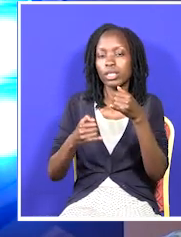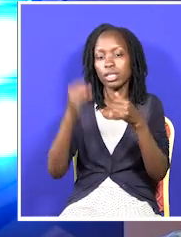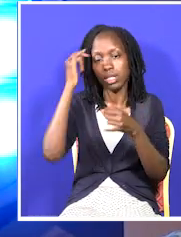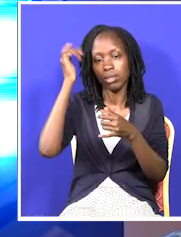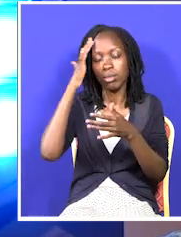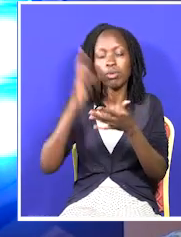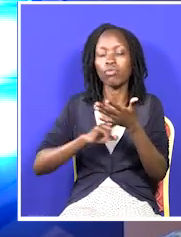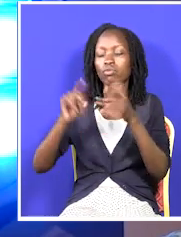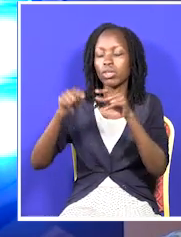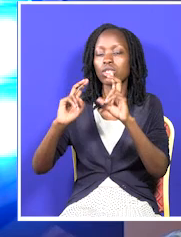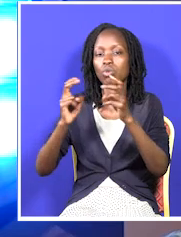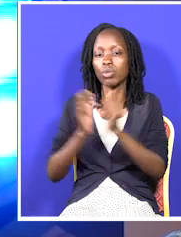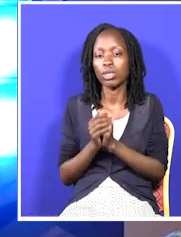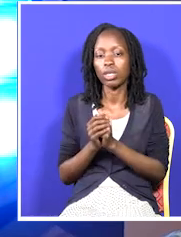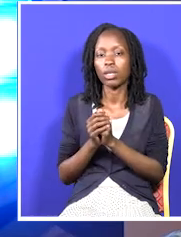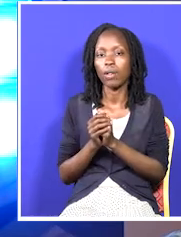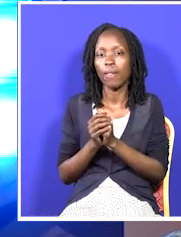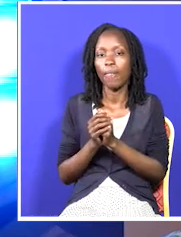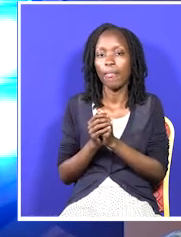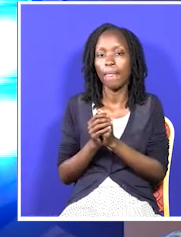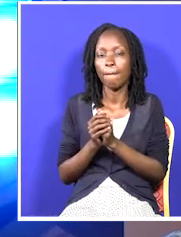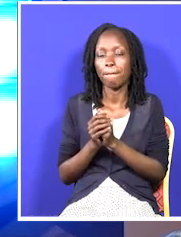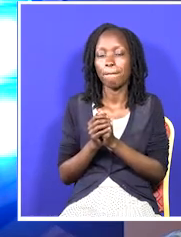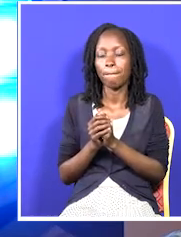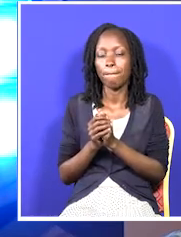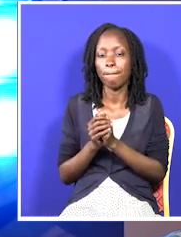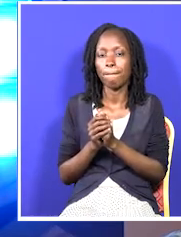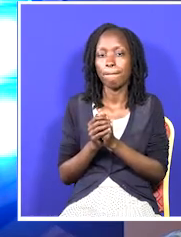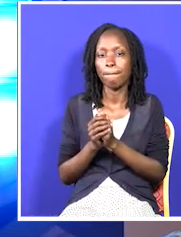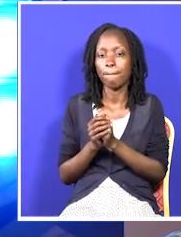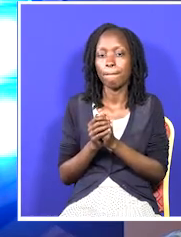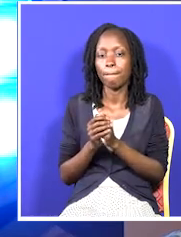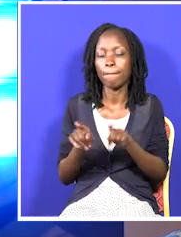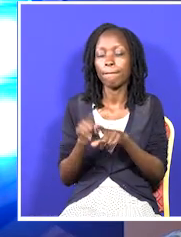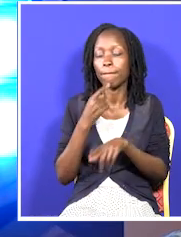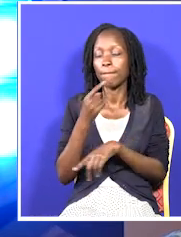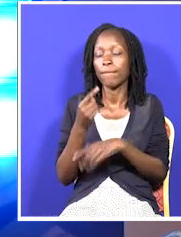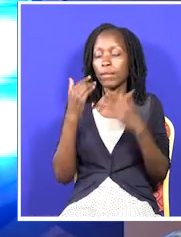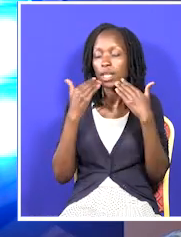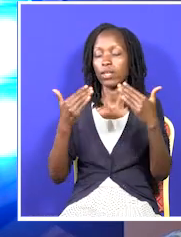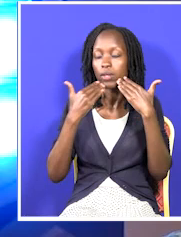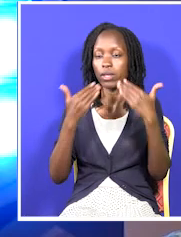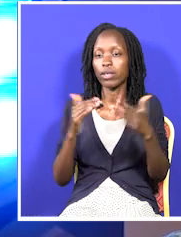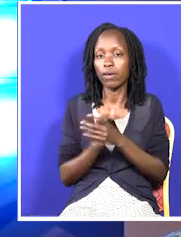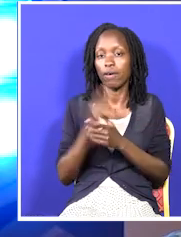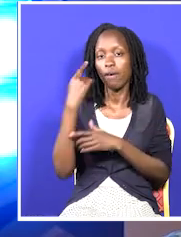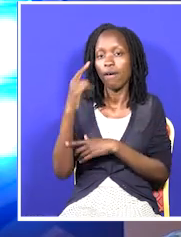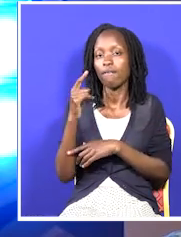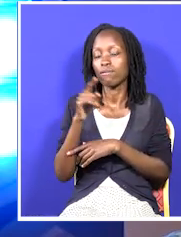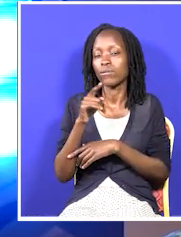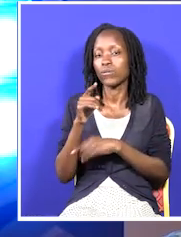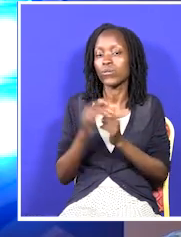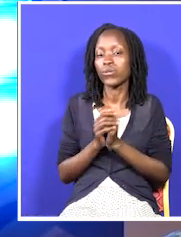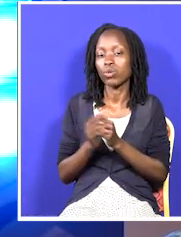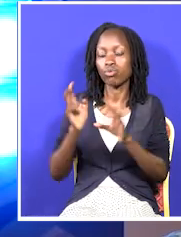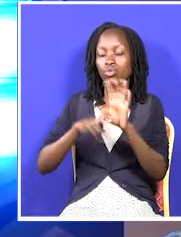memory verse for this series, right? Yes. Now, I just want to say thank you so much for taking your time